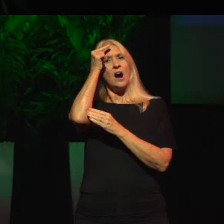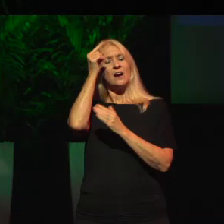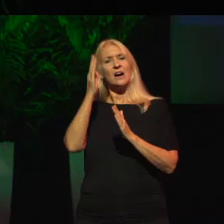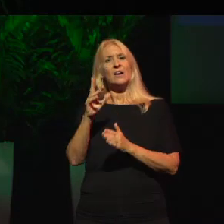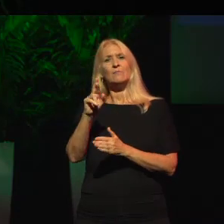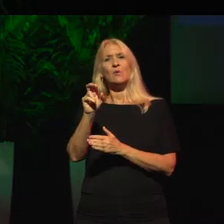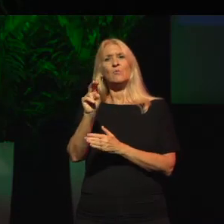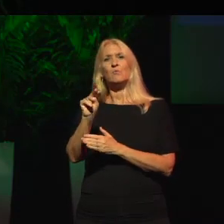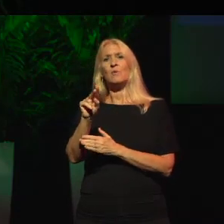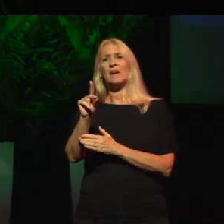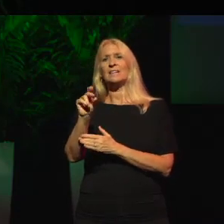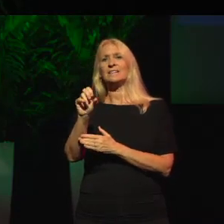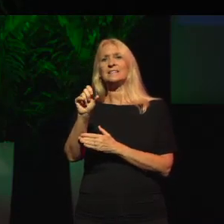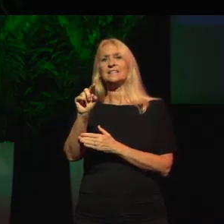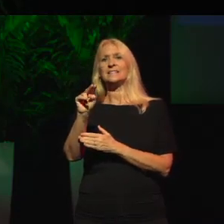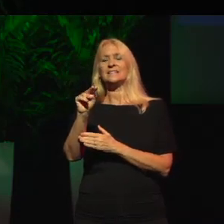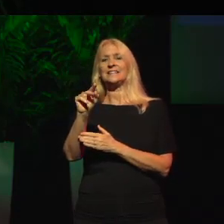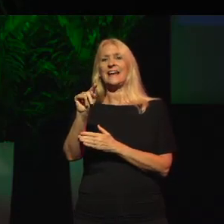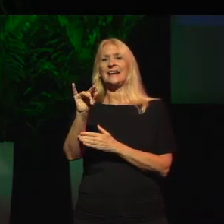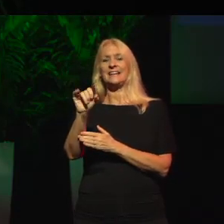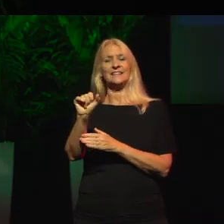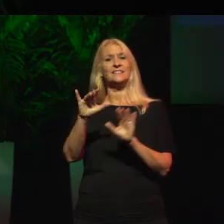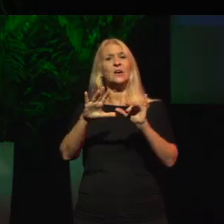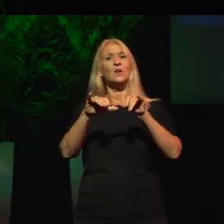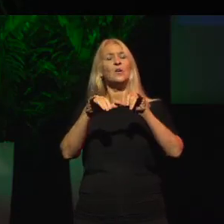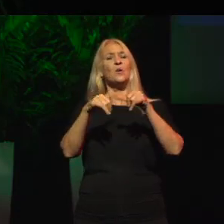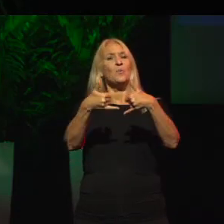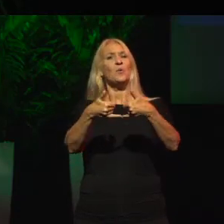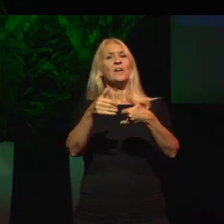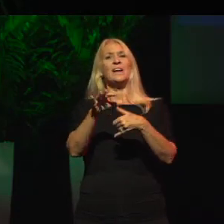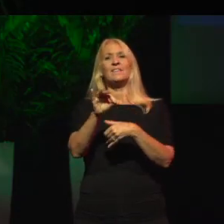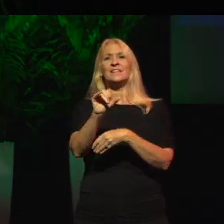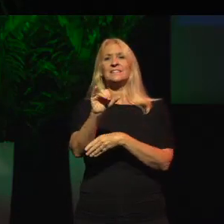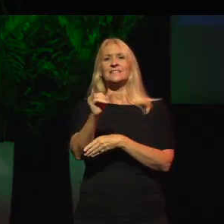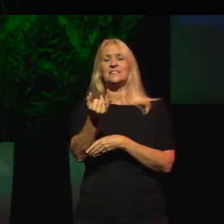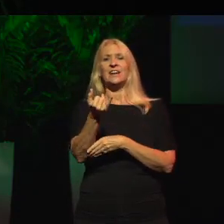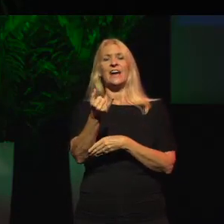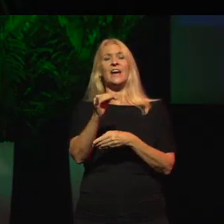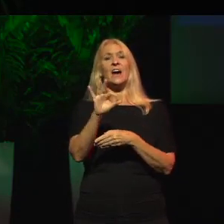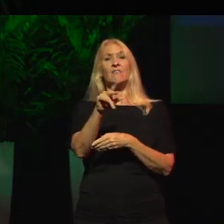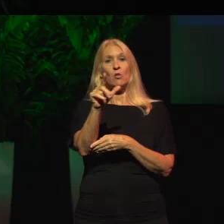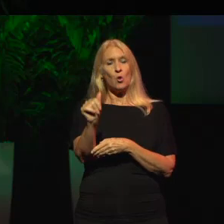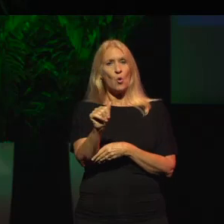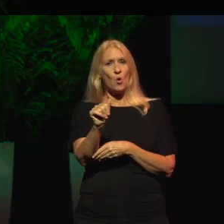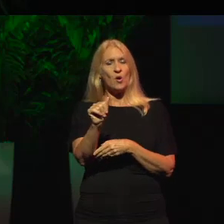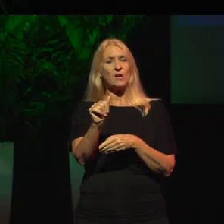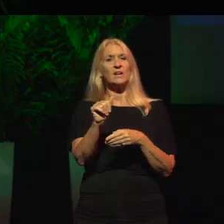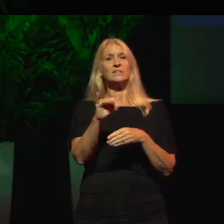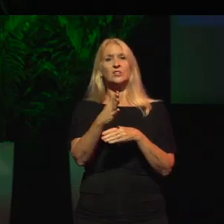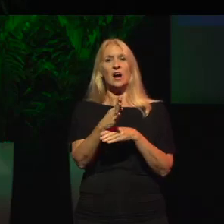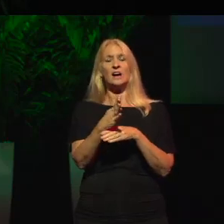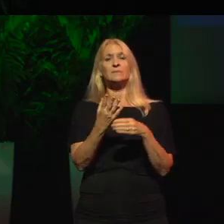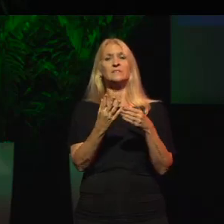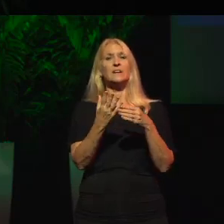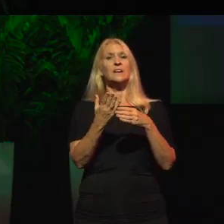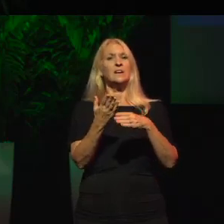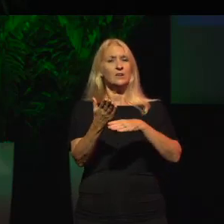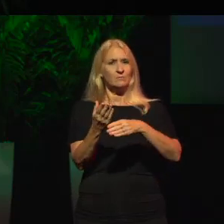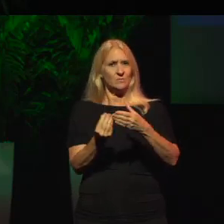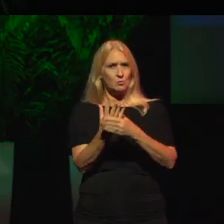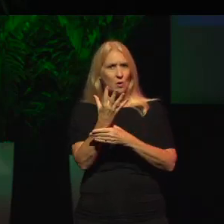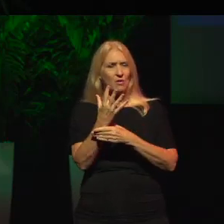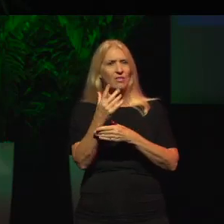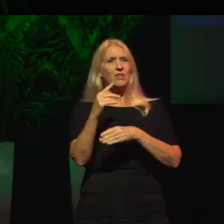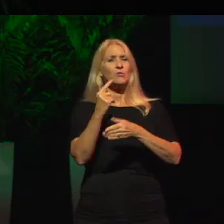Ron DeSantis, set us up for greatness by awarding FSCJ a Florida Jobs Growth Grant in the amount of $3.67